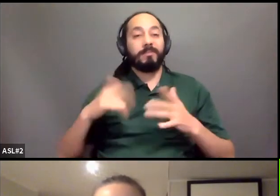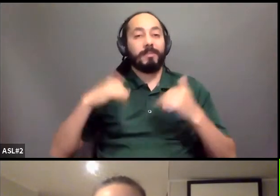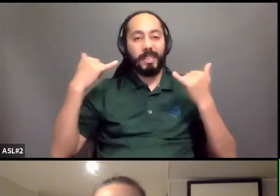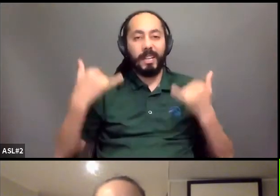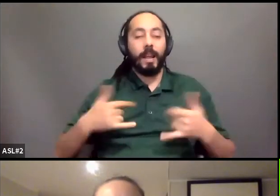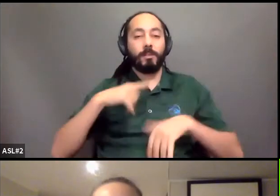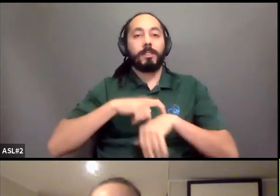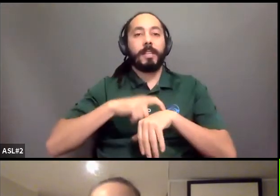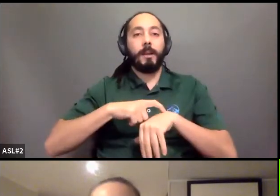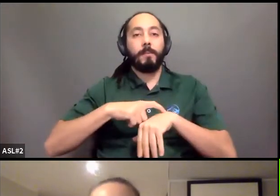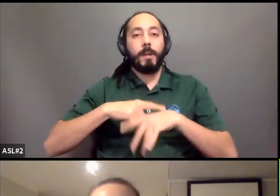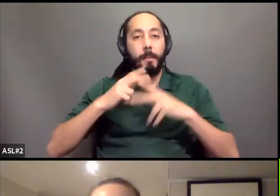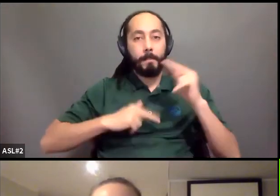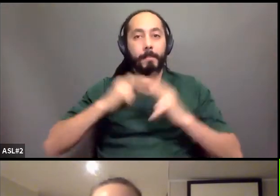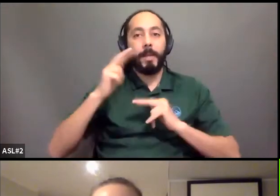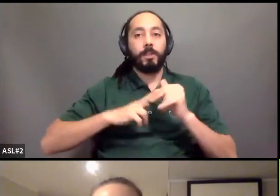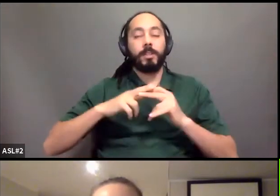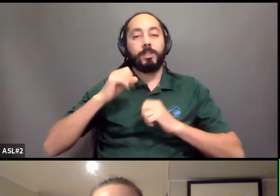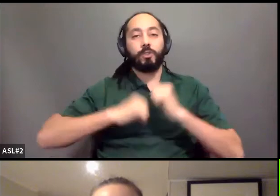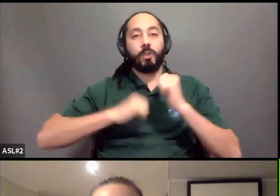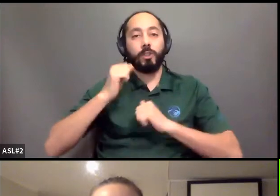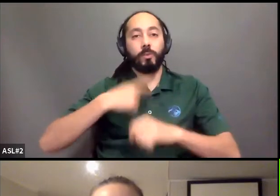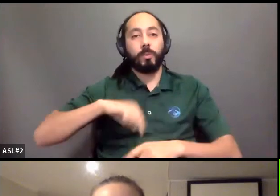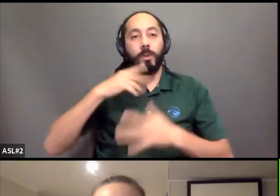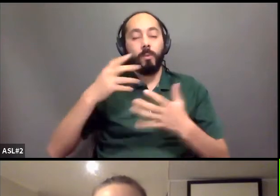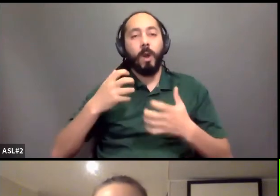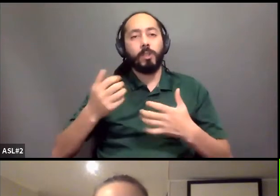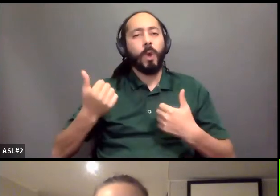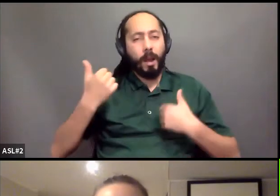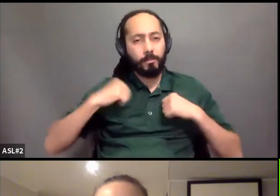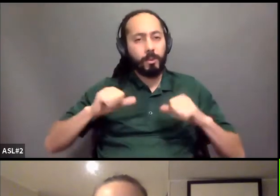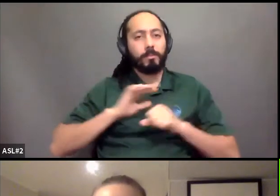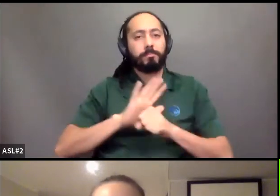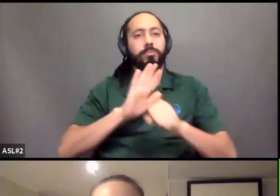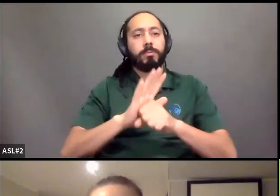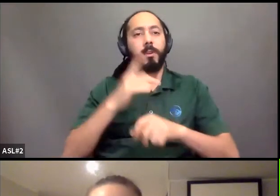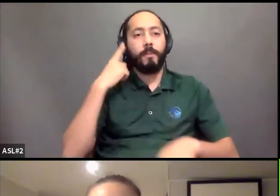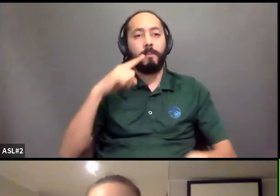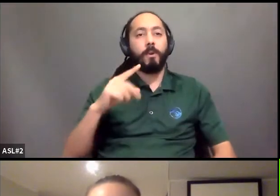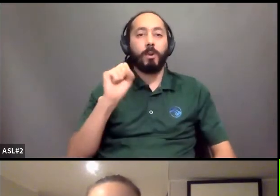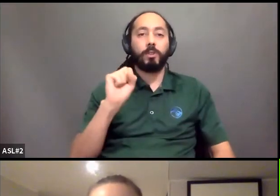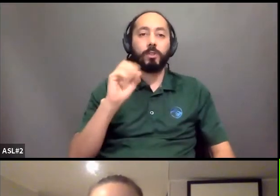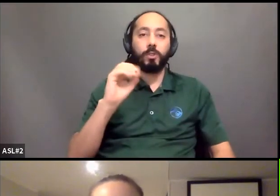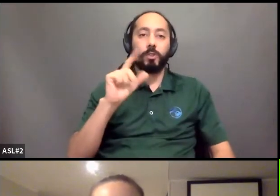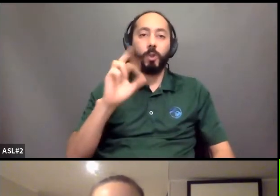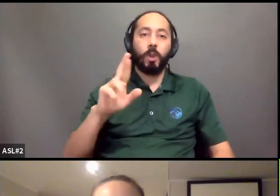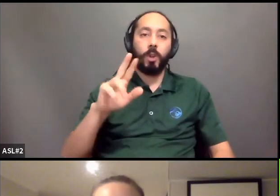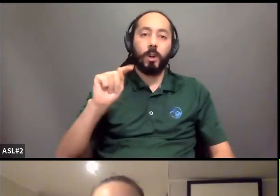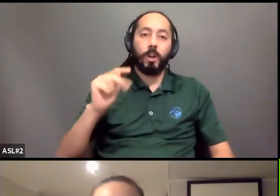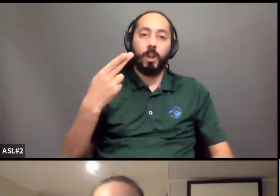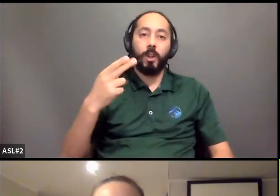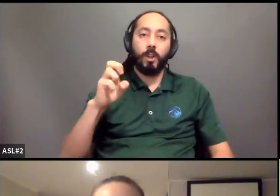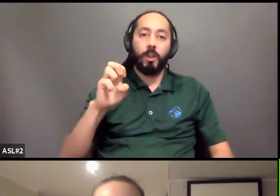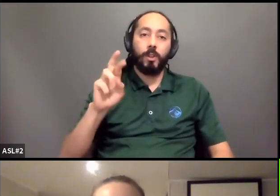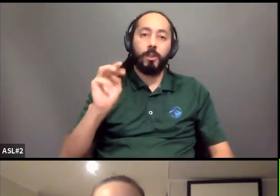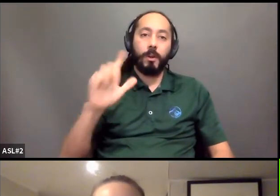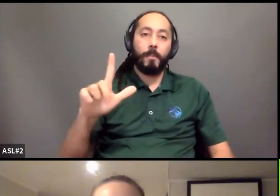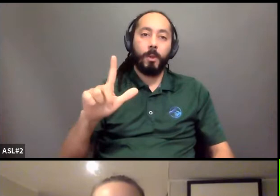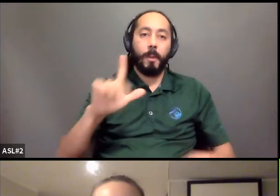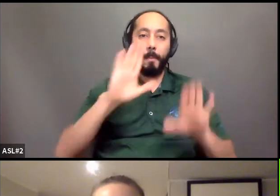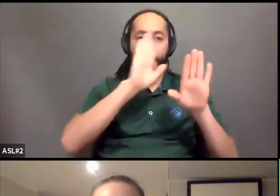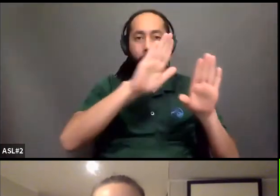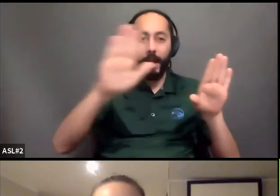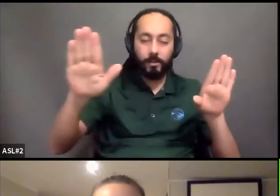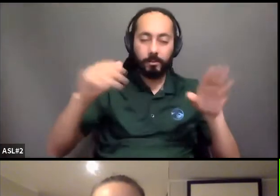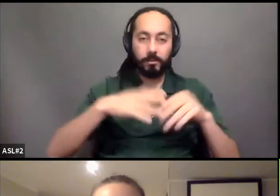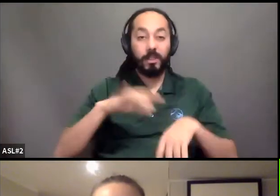want. You know, so I'm making a hard case for solar thermal panels. That's what we build over here. You know, I talked a little about the hemp, which is the new